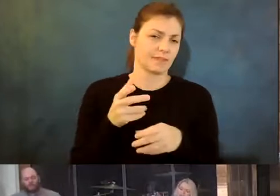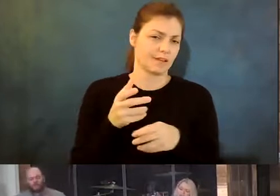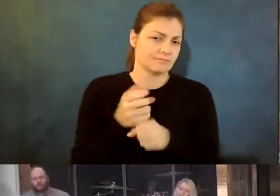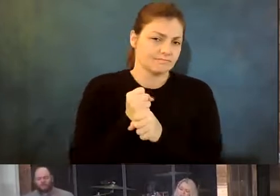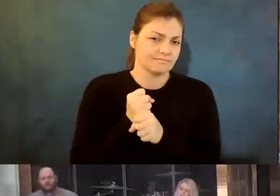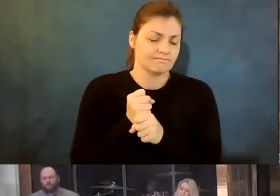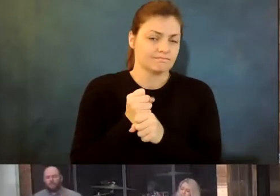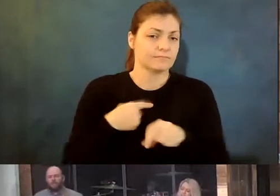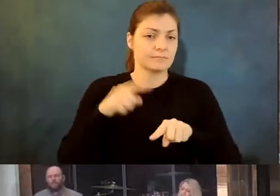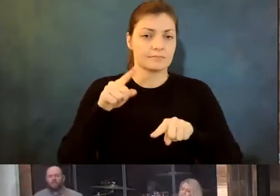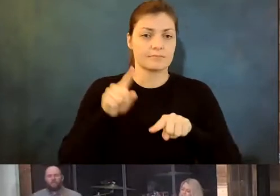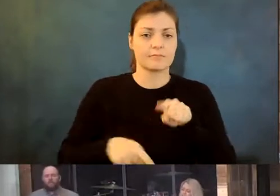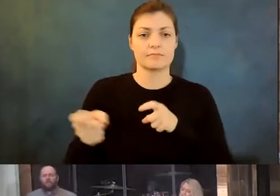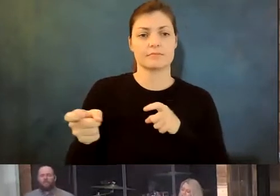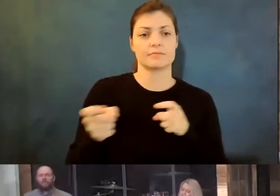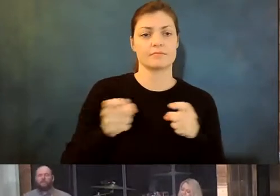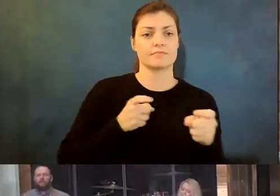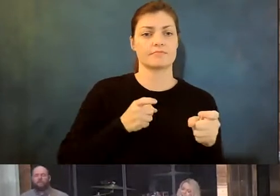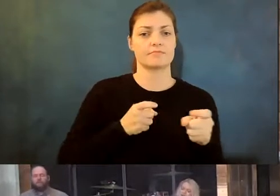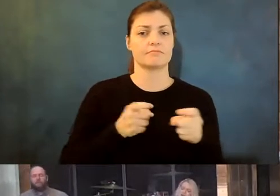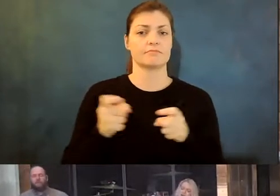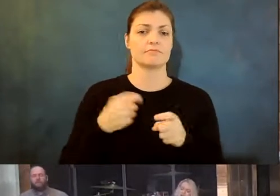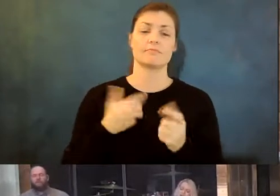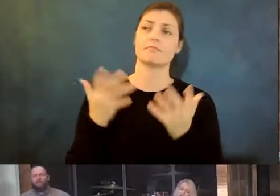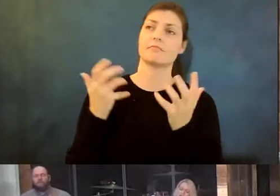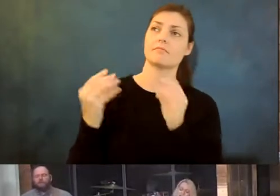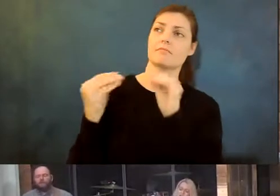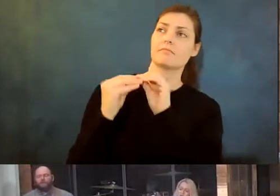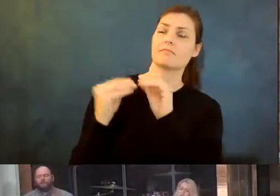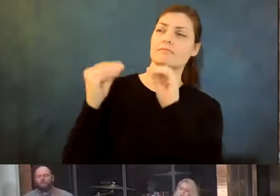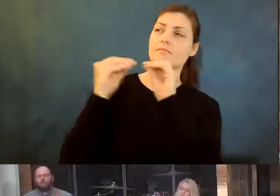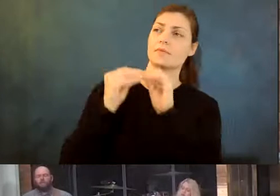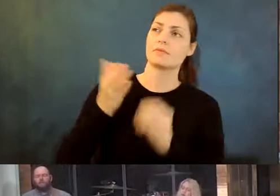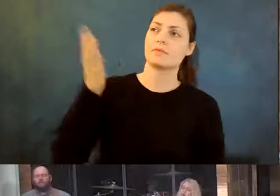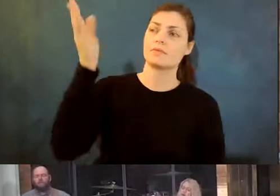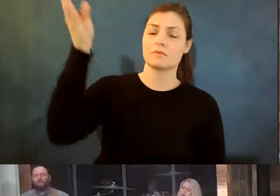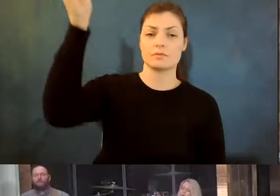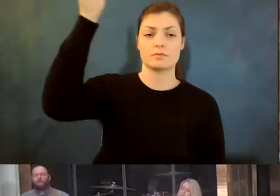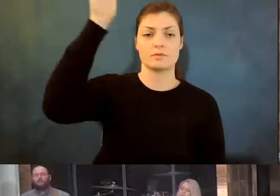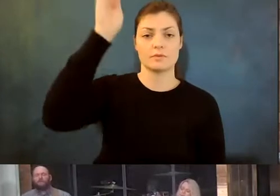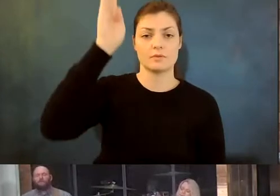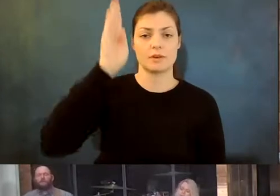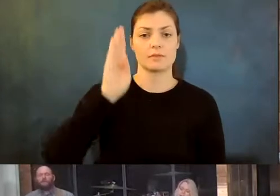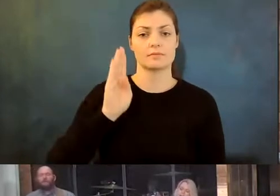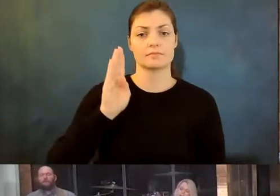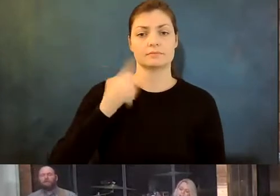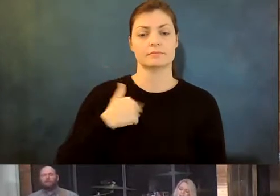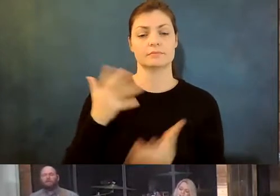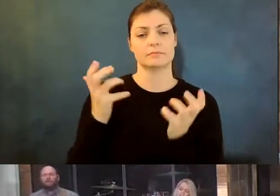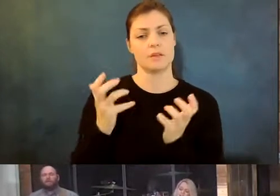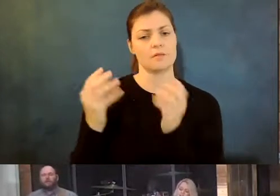I can't contain, that I can't control, 'cause I want more of you,